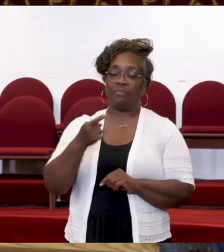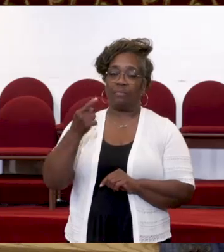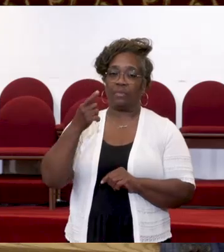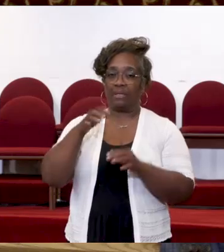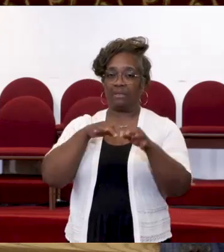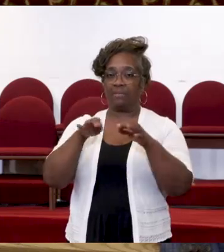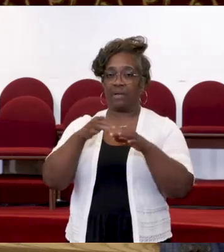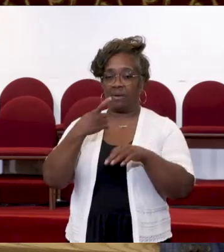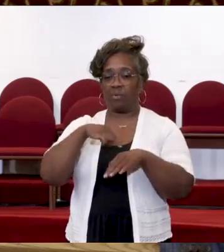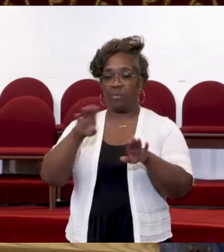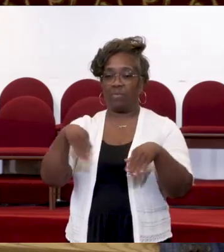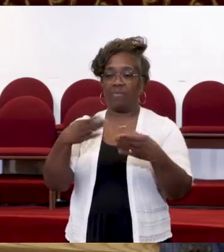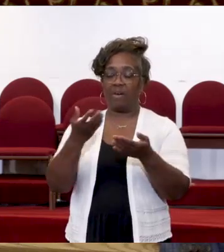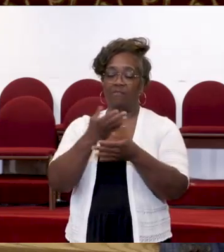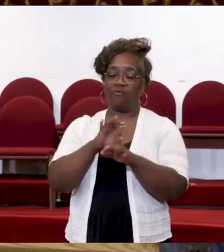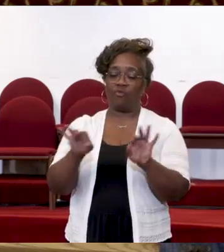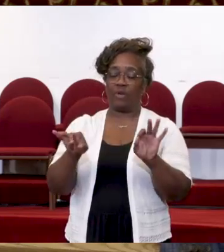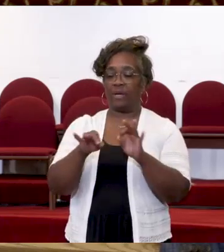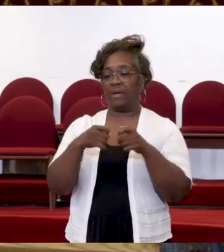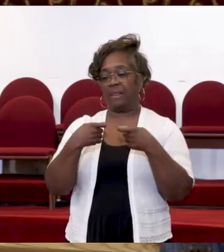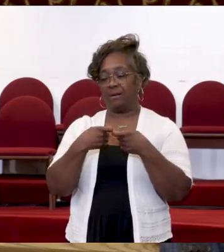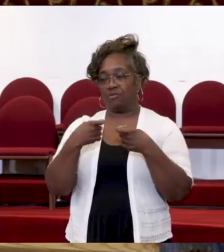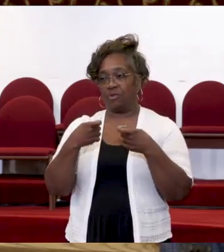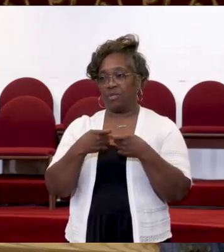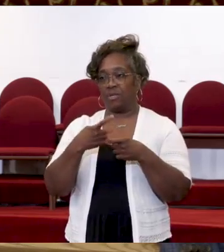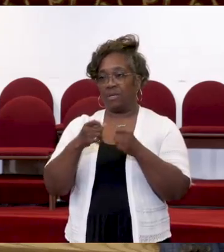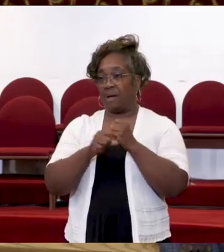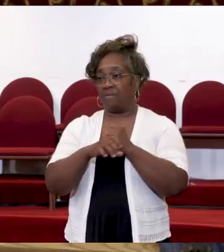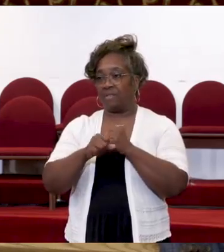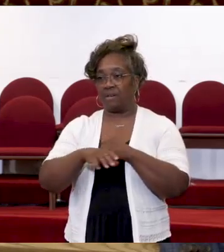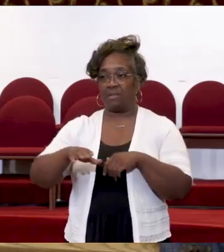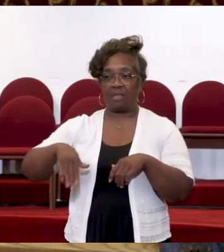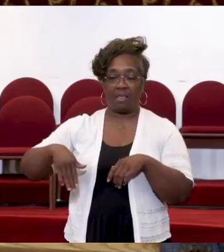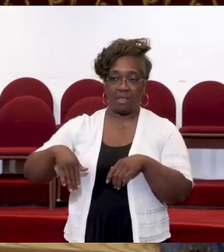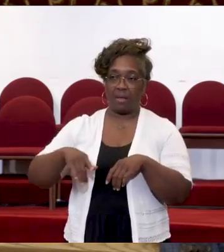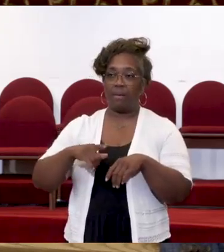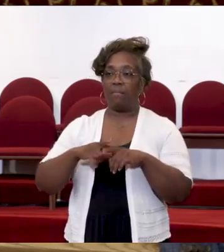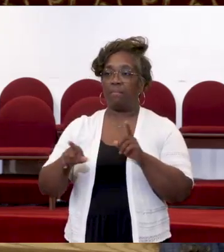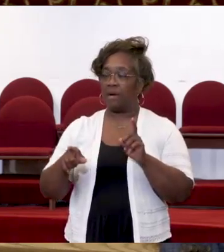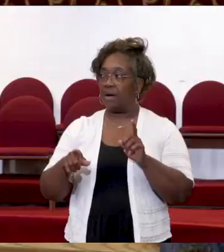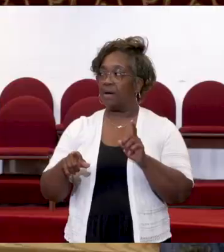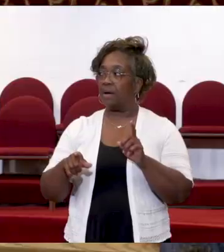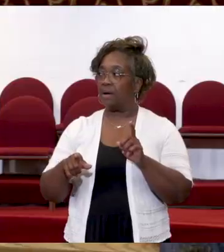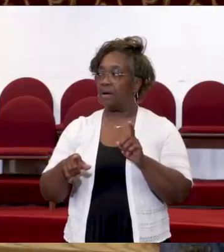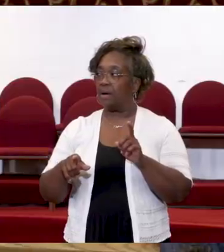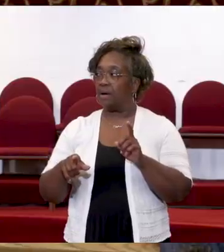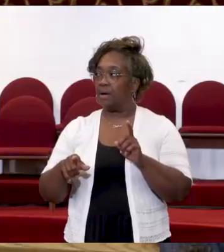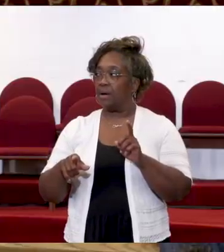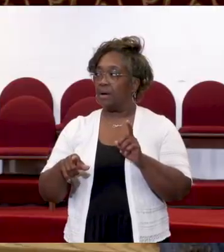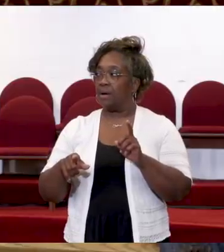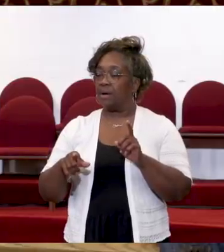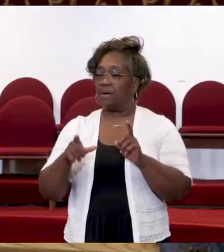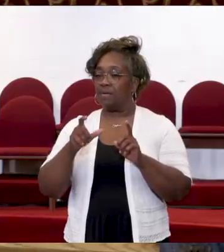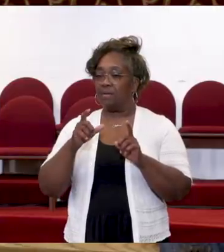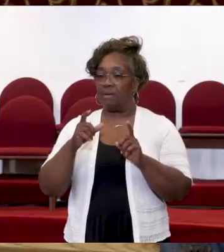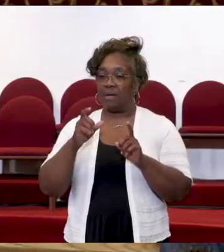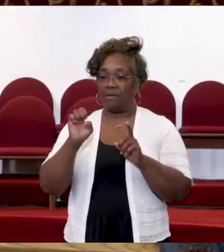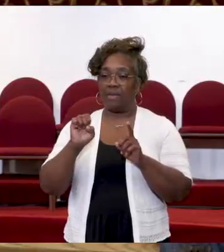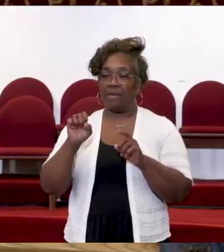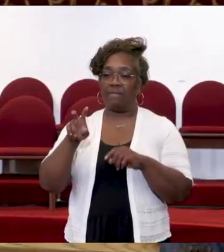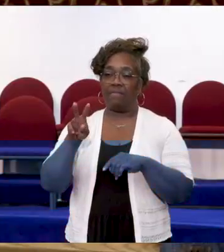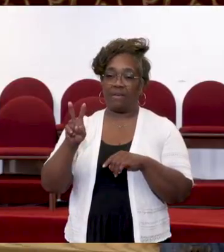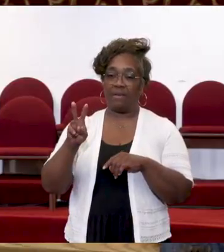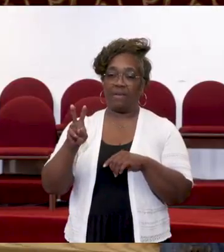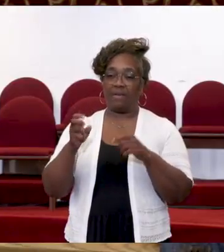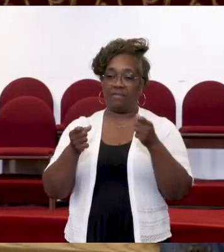in something we don't advertise. But if you have an EV vehicle within the city of Detroit, and people may say, we don't have many of those, we have about